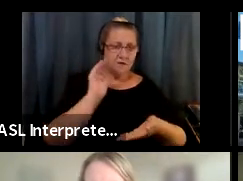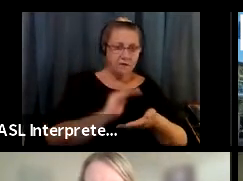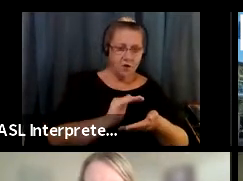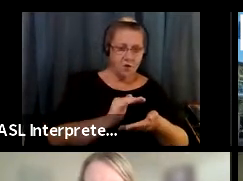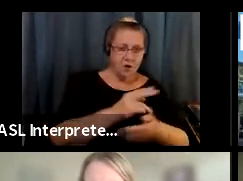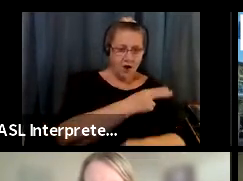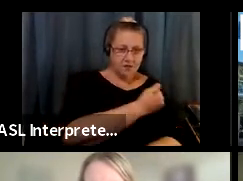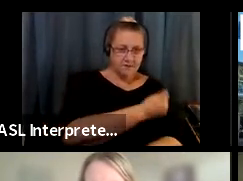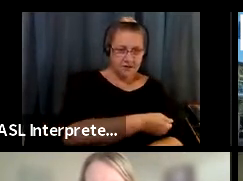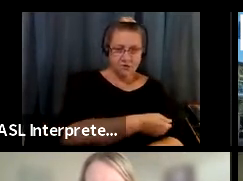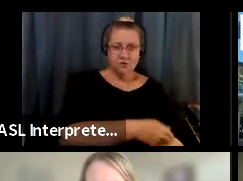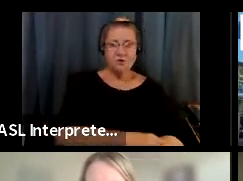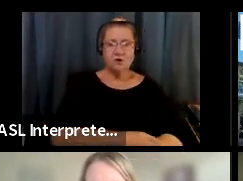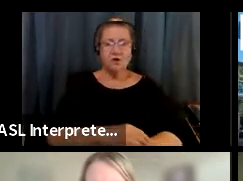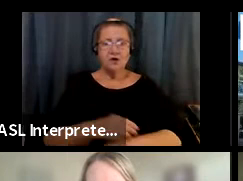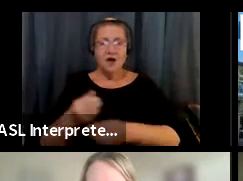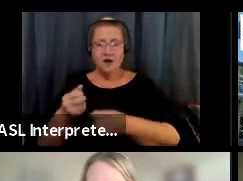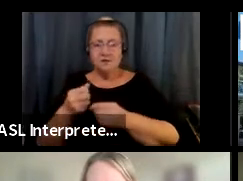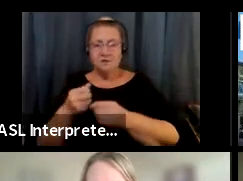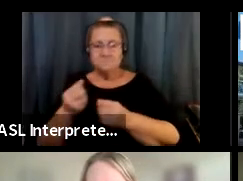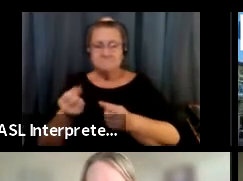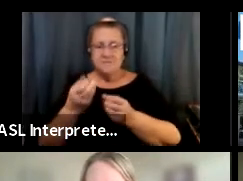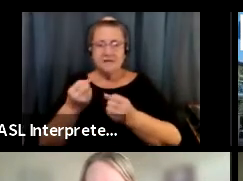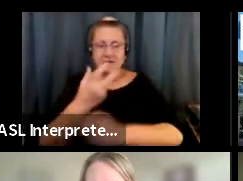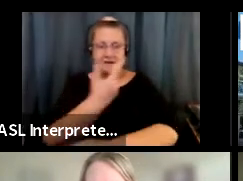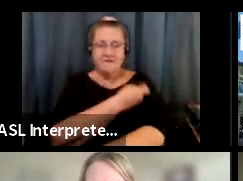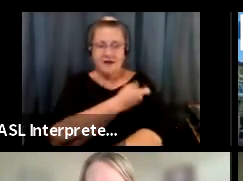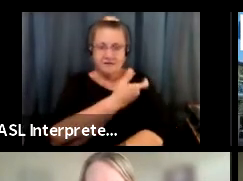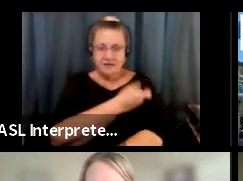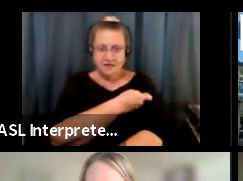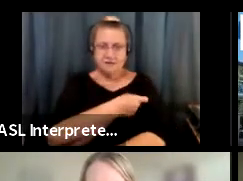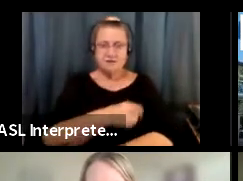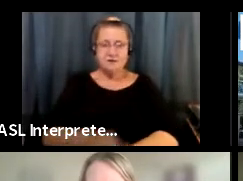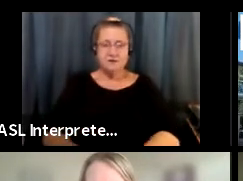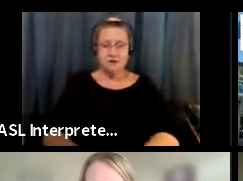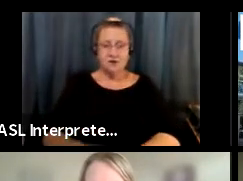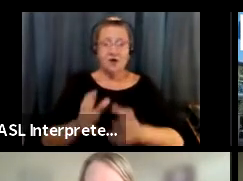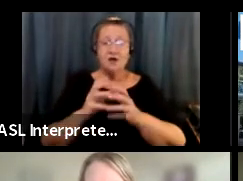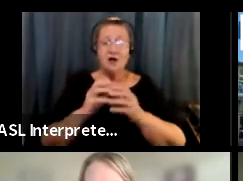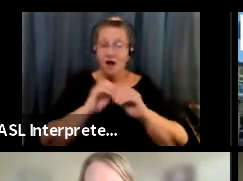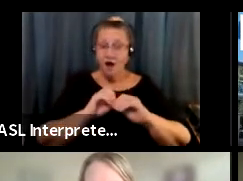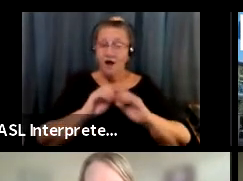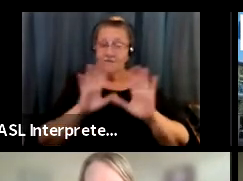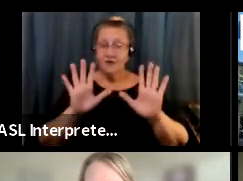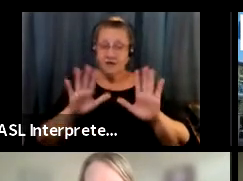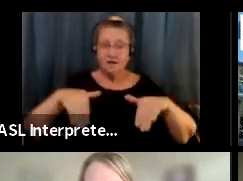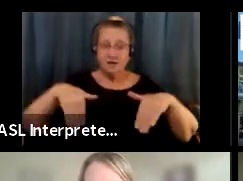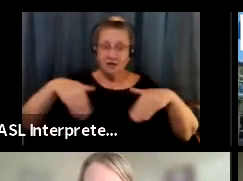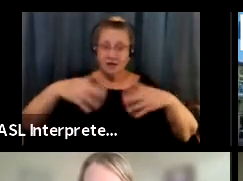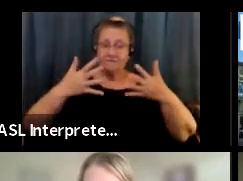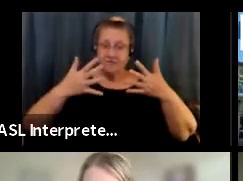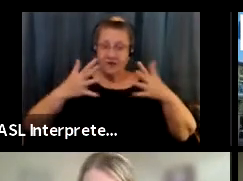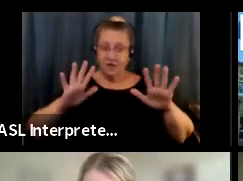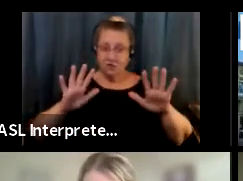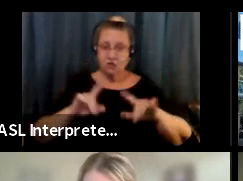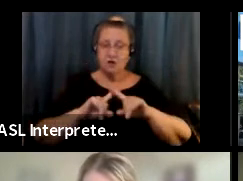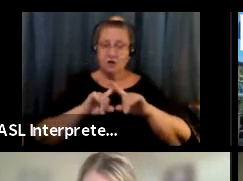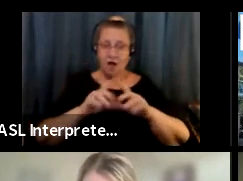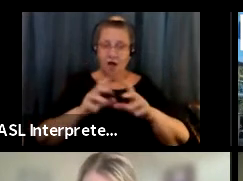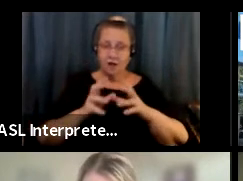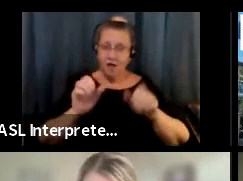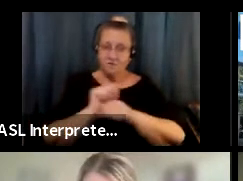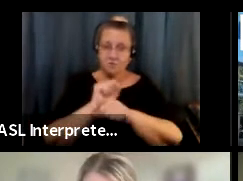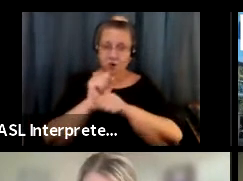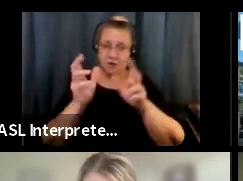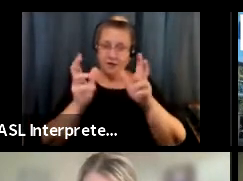California's reopened. Obviously, we have not crossed the finish line. There's work left to do. But a huge thank you to Dr. Pond, a huge